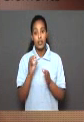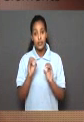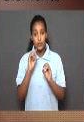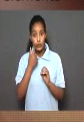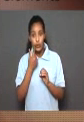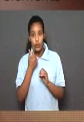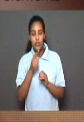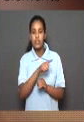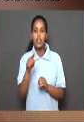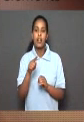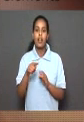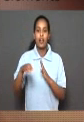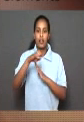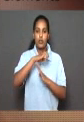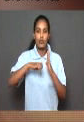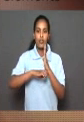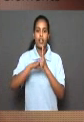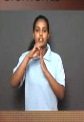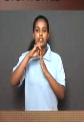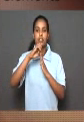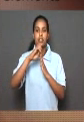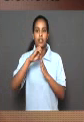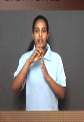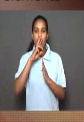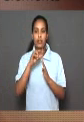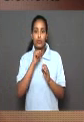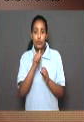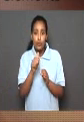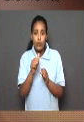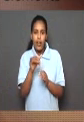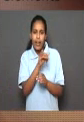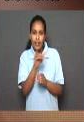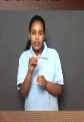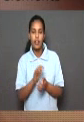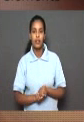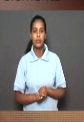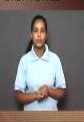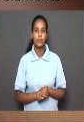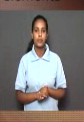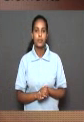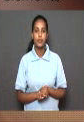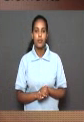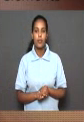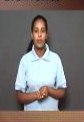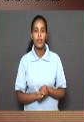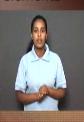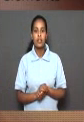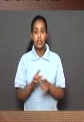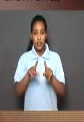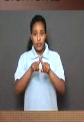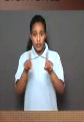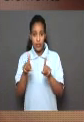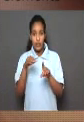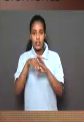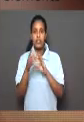though their electronic configurations are not identical. The variation in